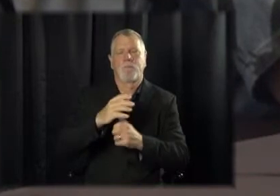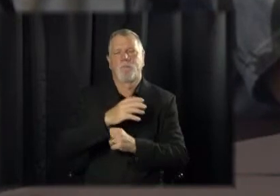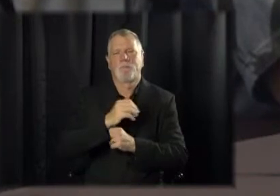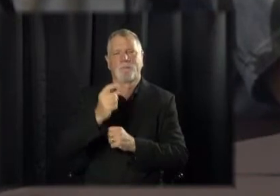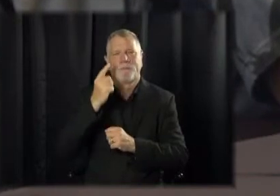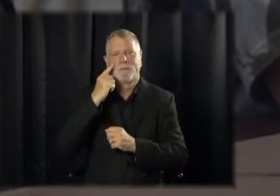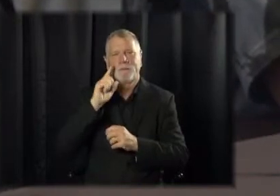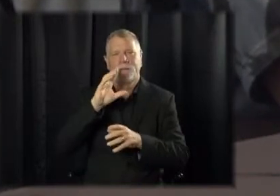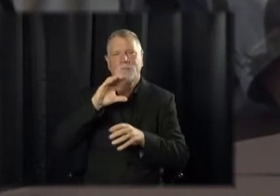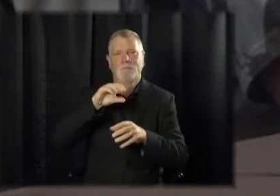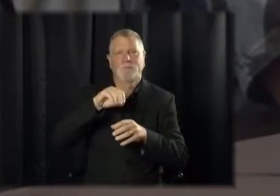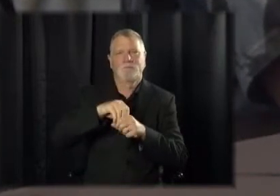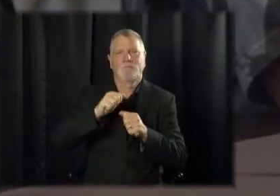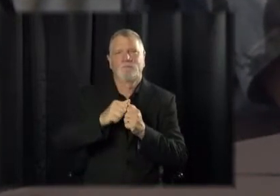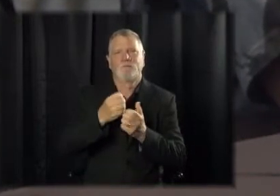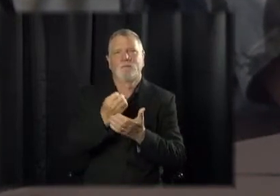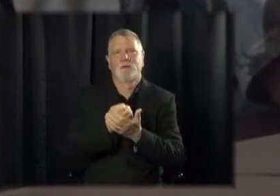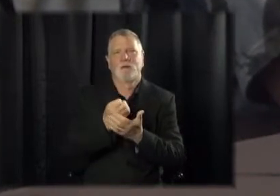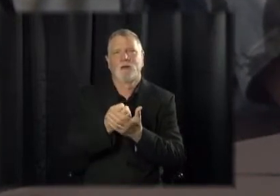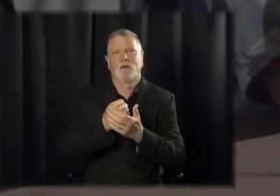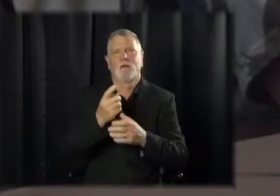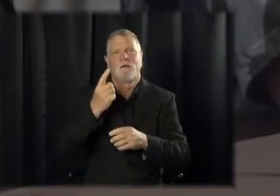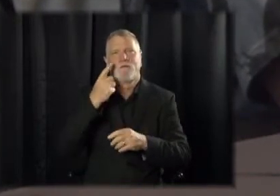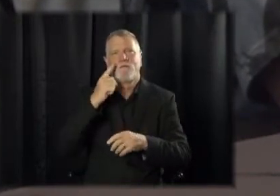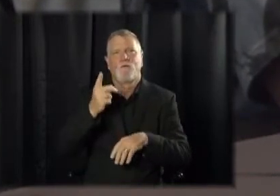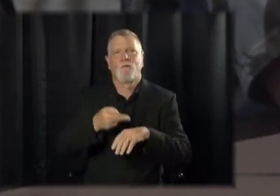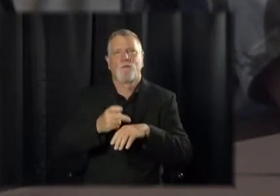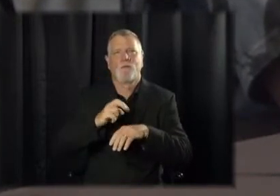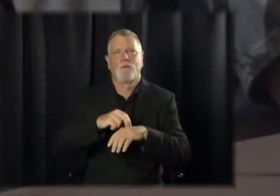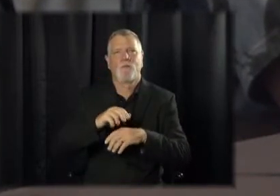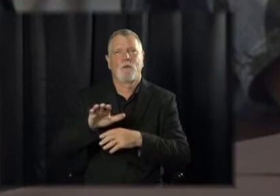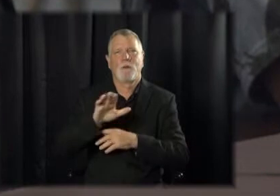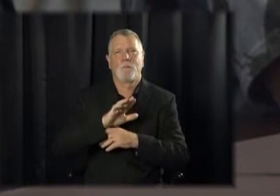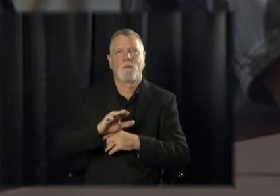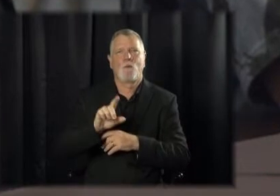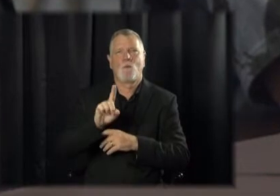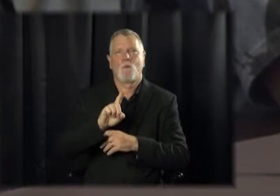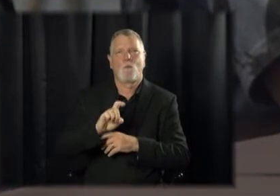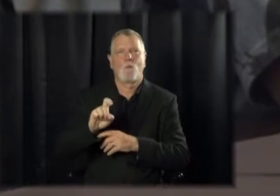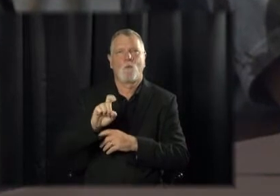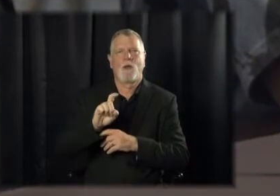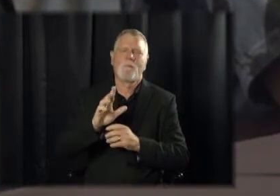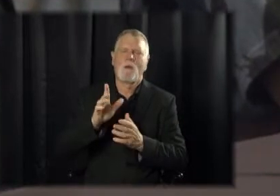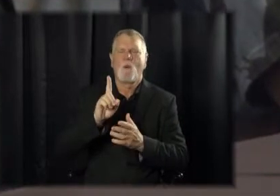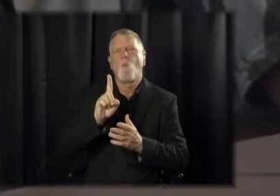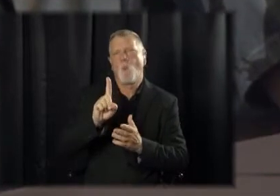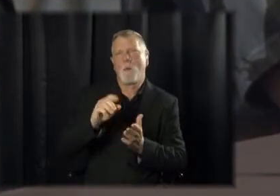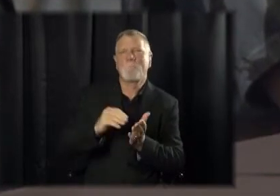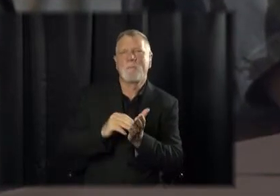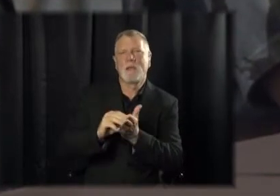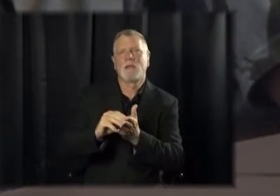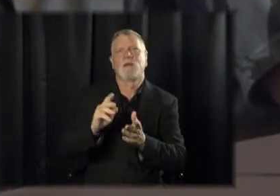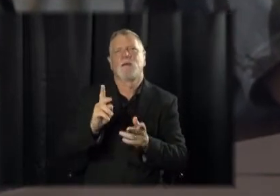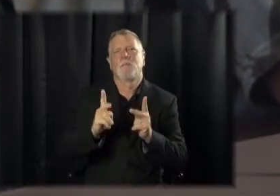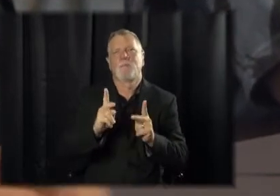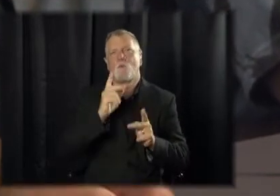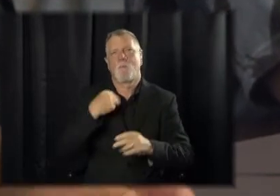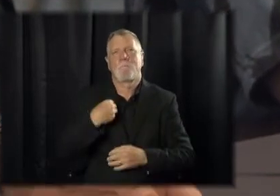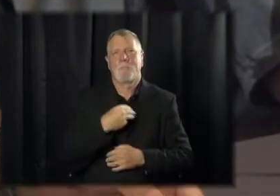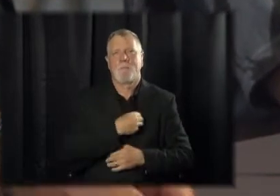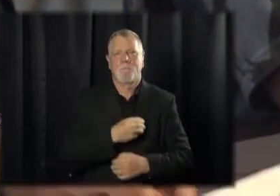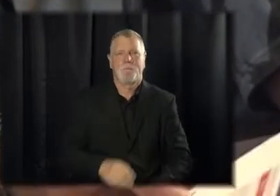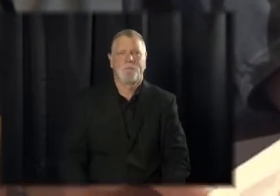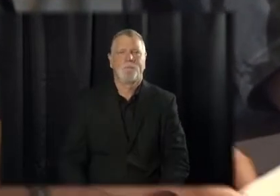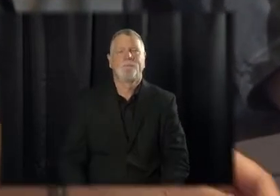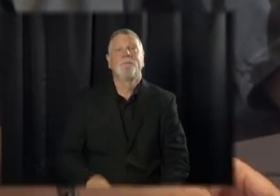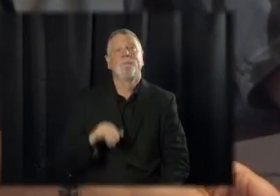critical component of the island's economy, with approximately 1 million cooperative members. Like credit unions in the U.S., the